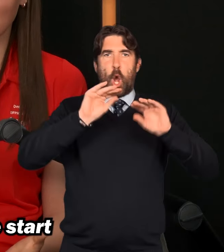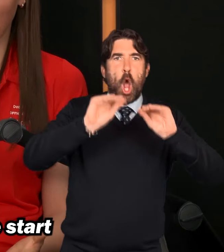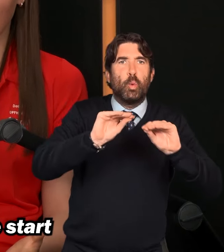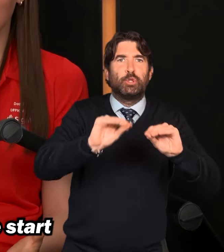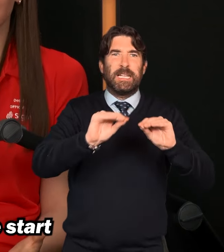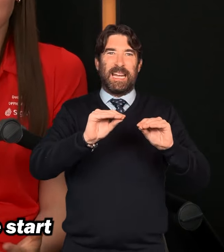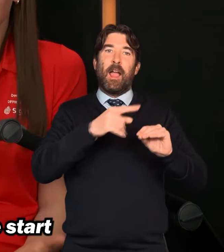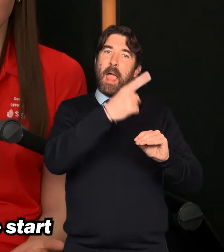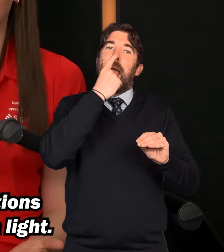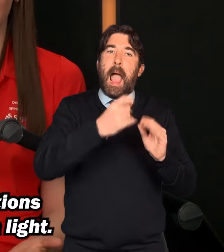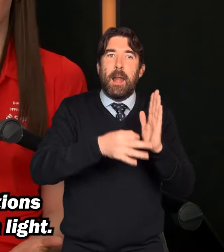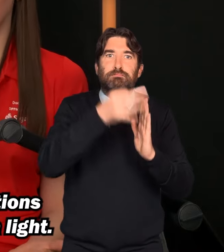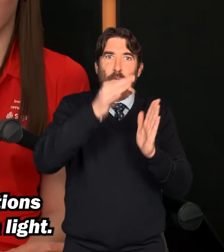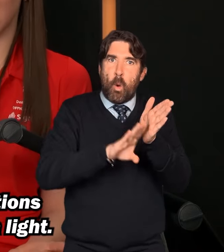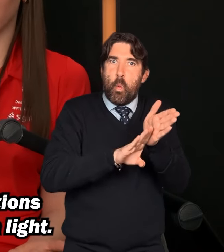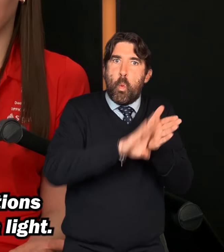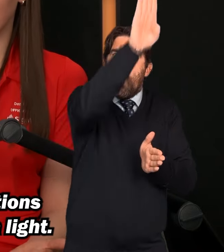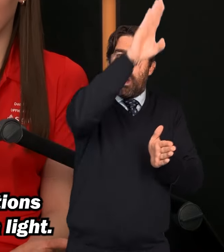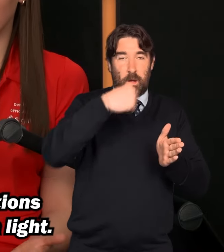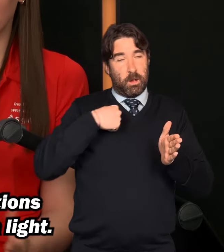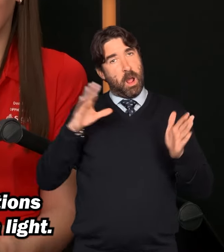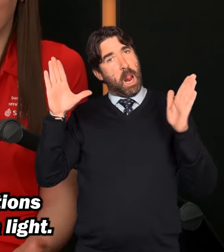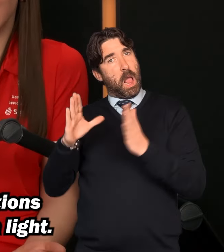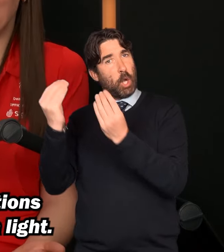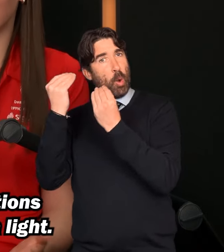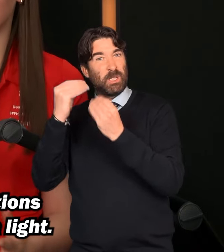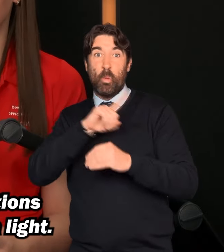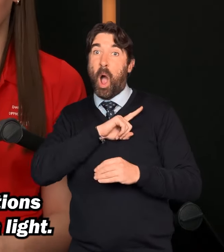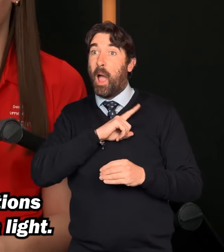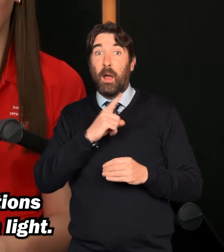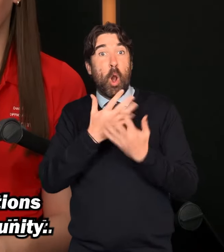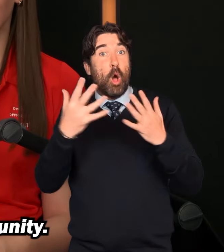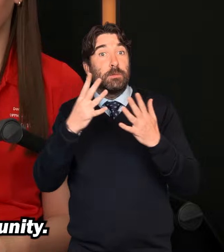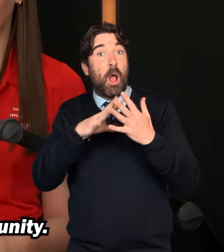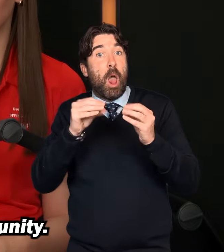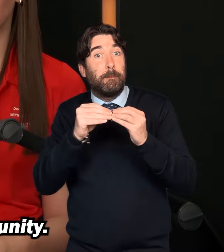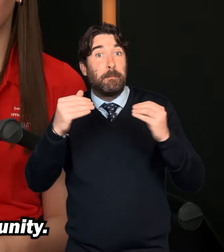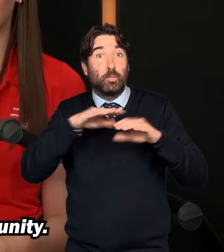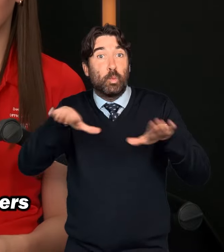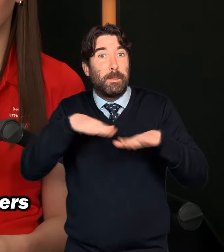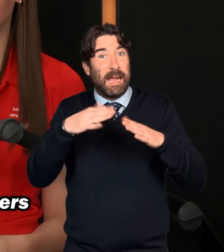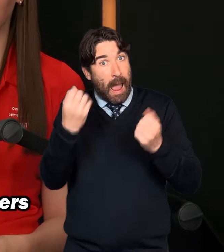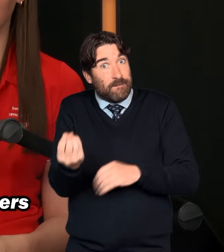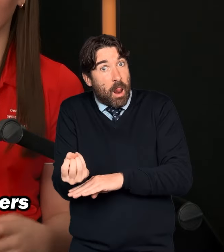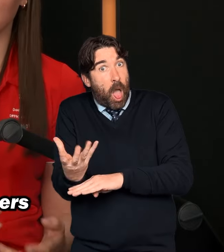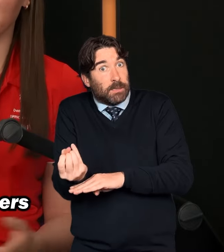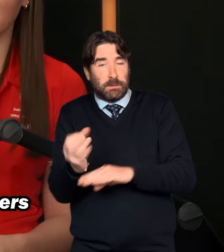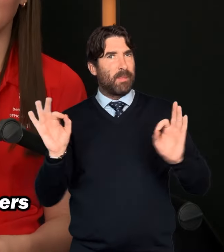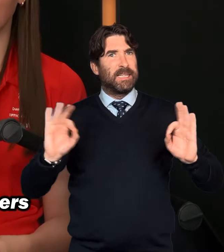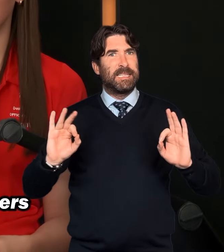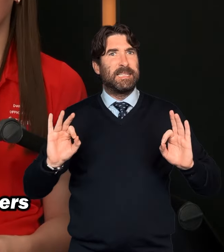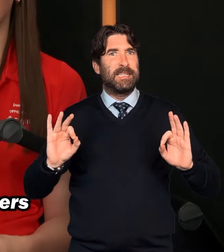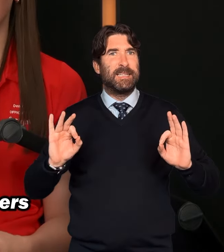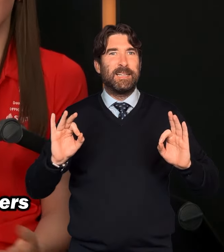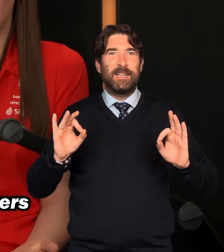the start at some lower level competitions in the UK there isn't even a light, they don't have the opportunity, so some younger swimmers